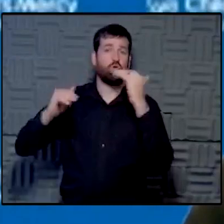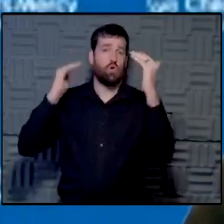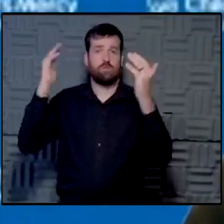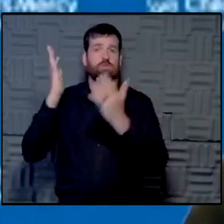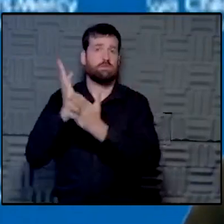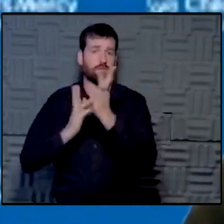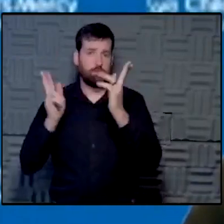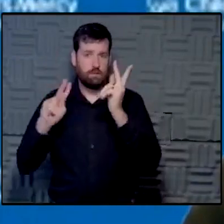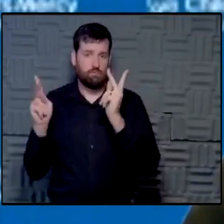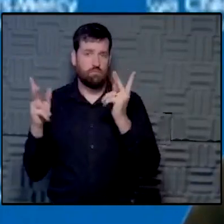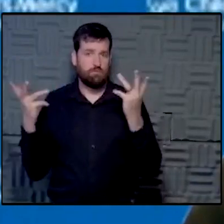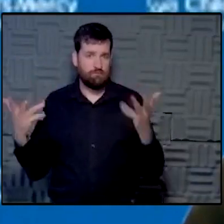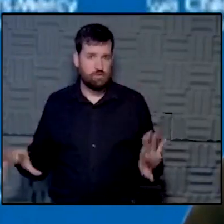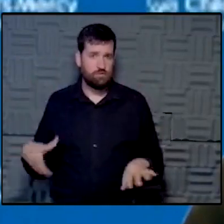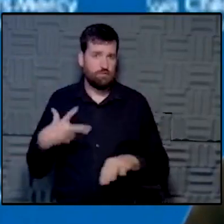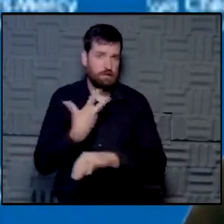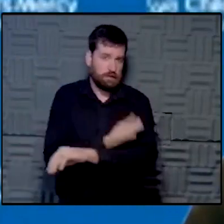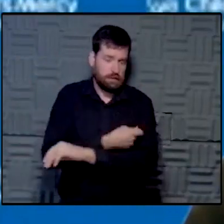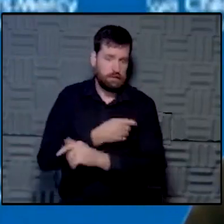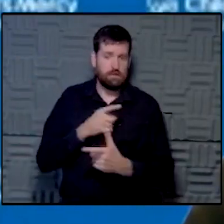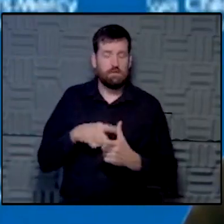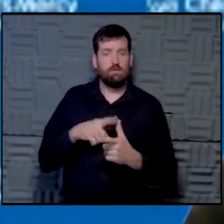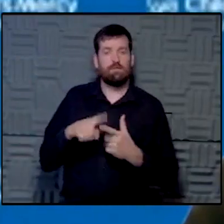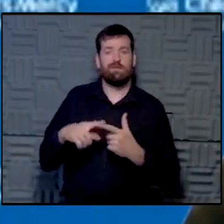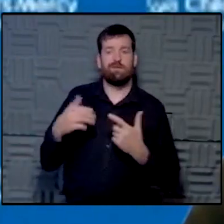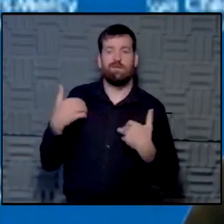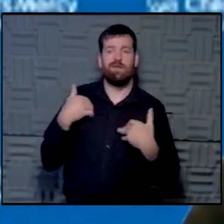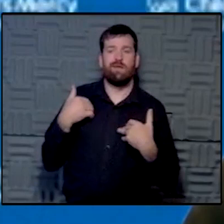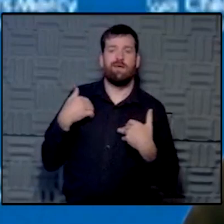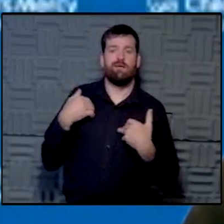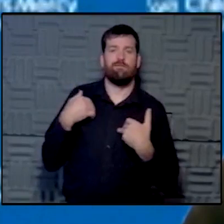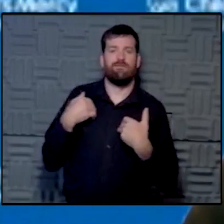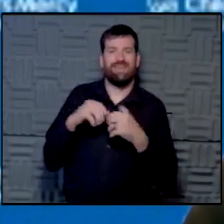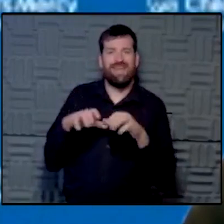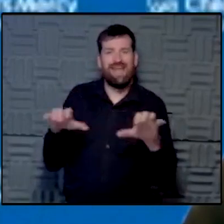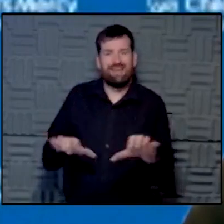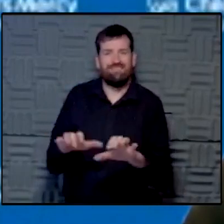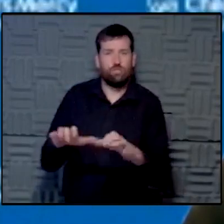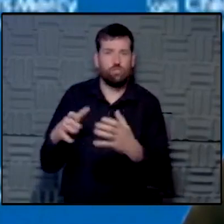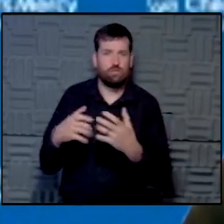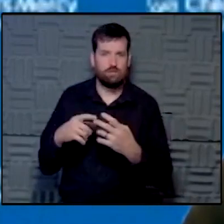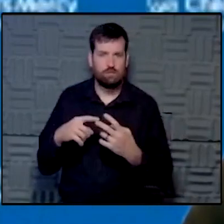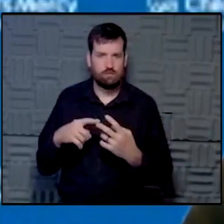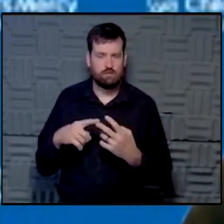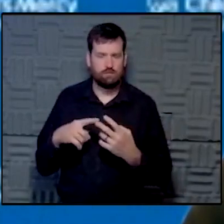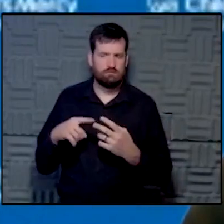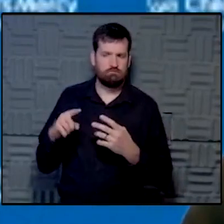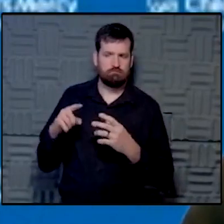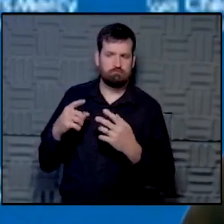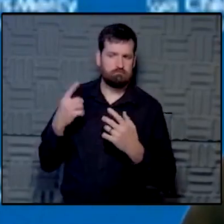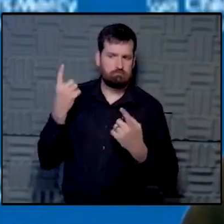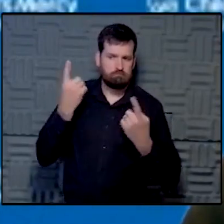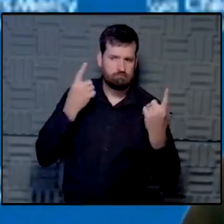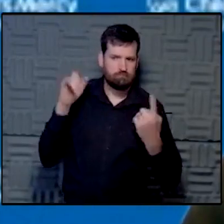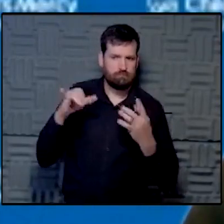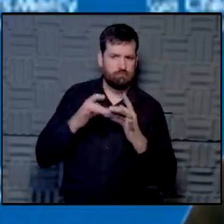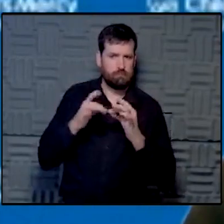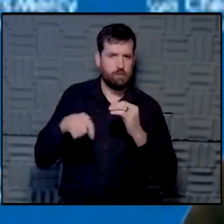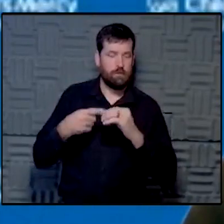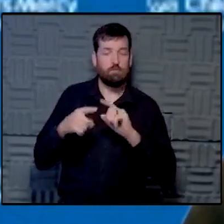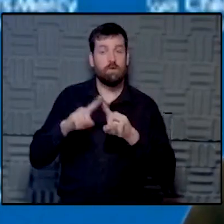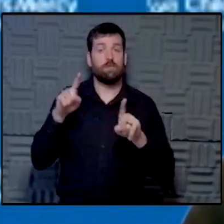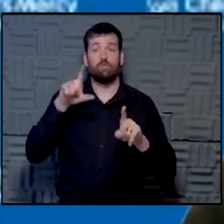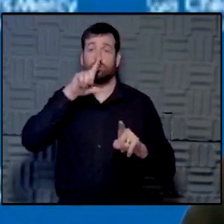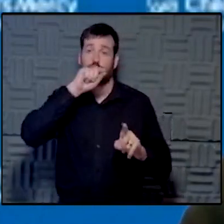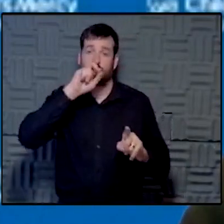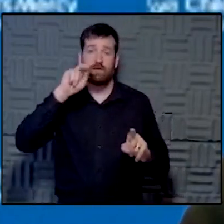COVID vaccine and they may have zoster reactivation. I'm wondering if that's what the reporter is alluding to. But chickenpox vaccine